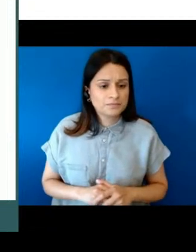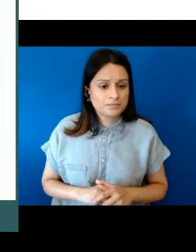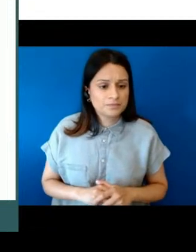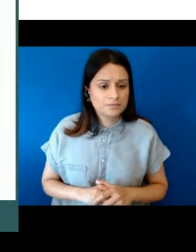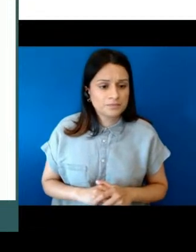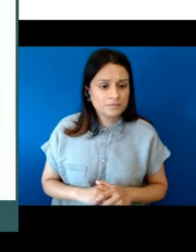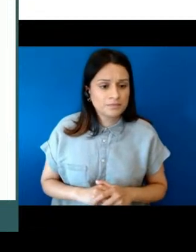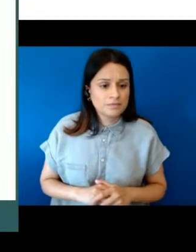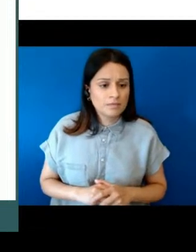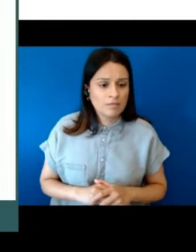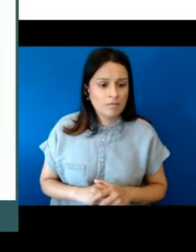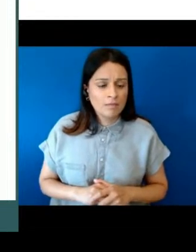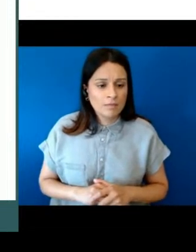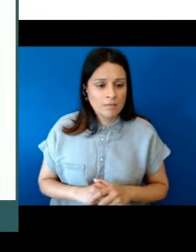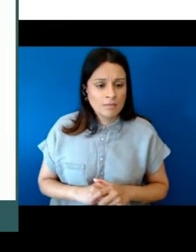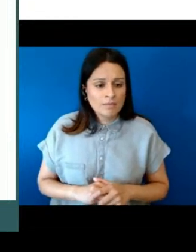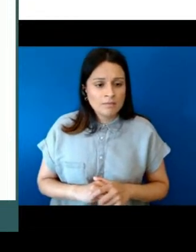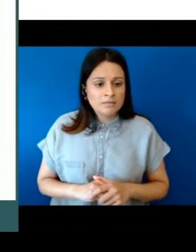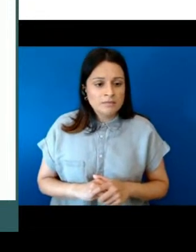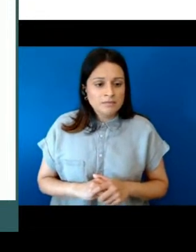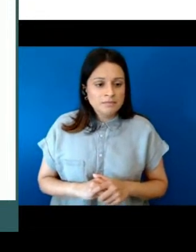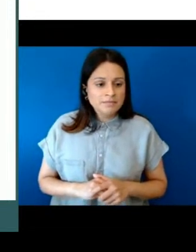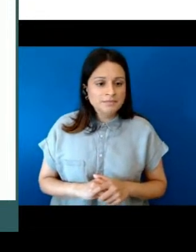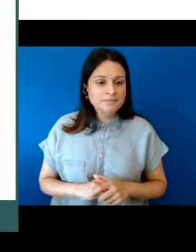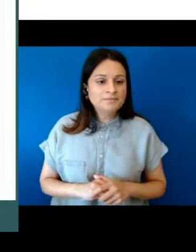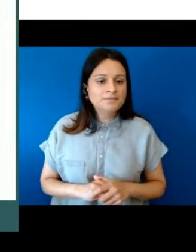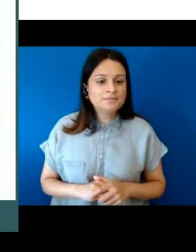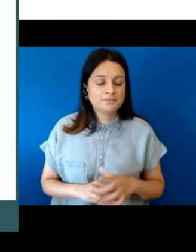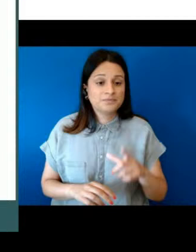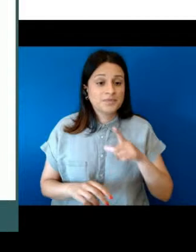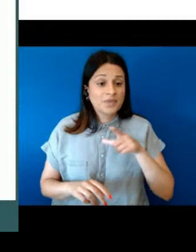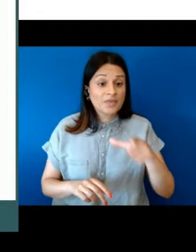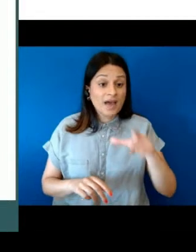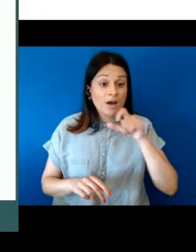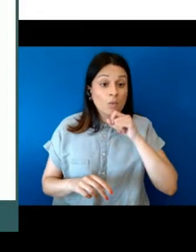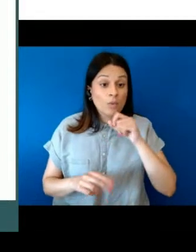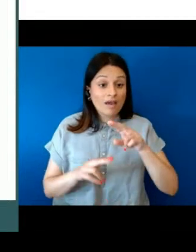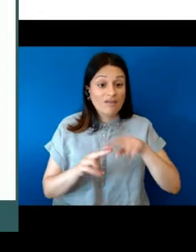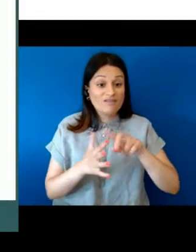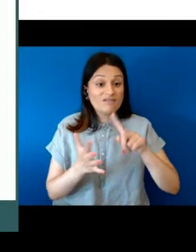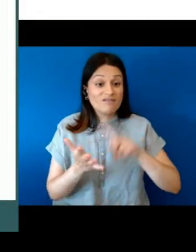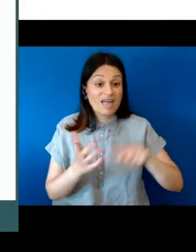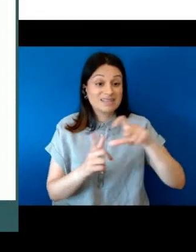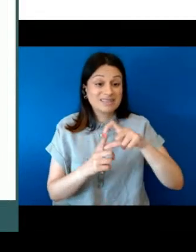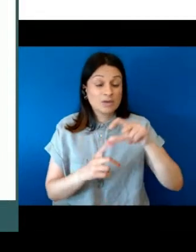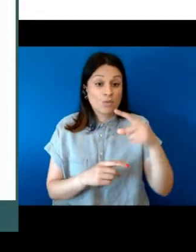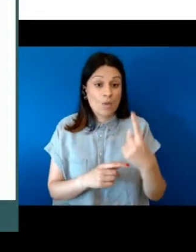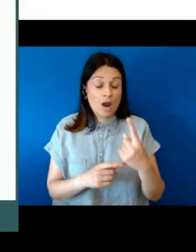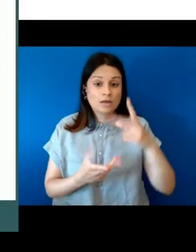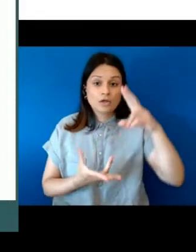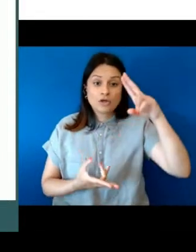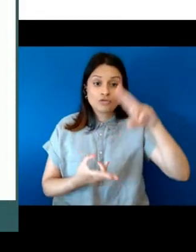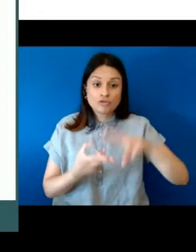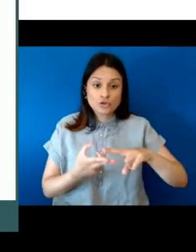that it's proven to reduce the allergen on the cat hair by an average of 47%. From the third week